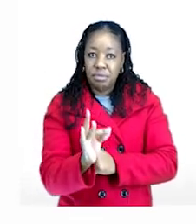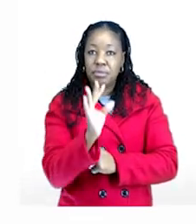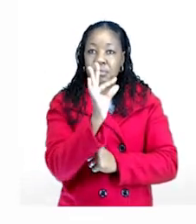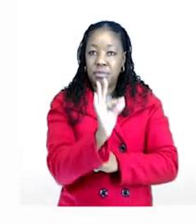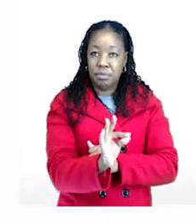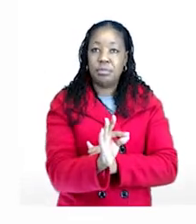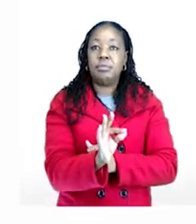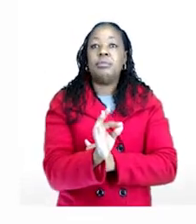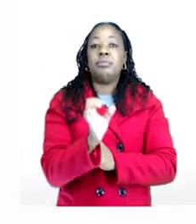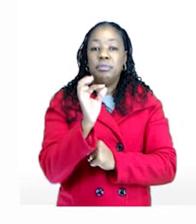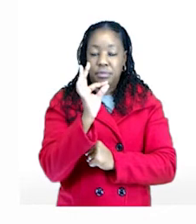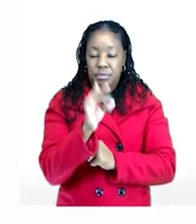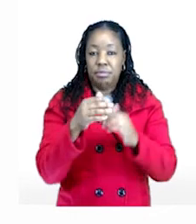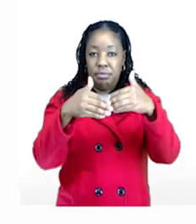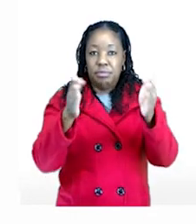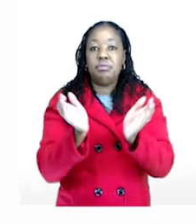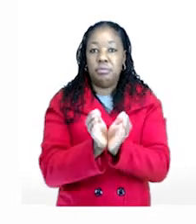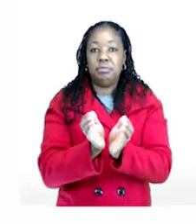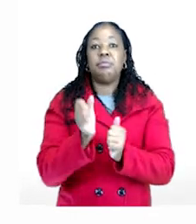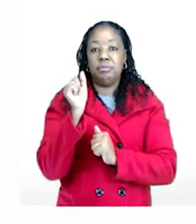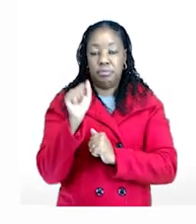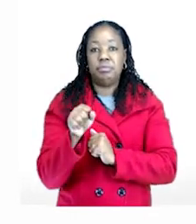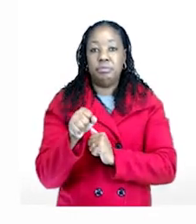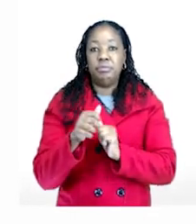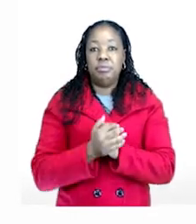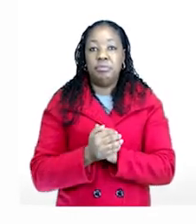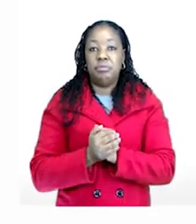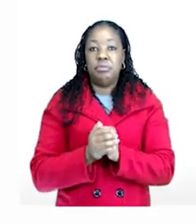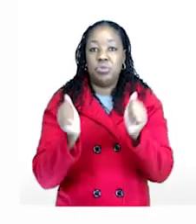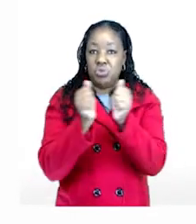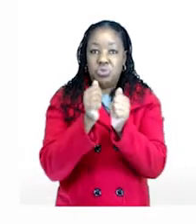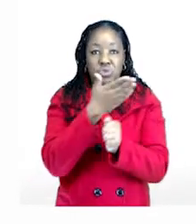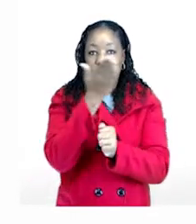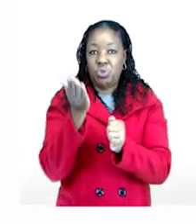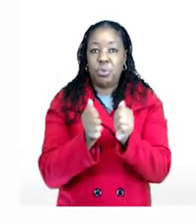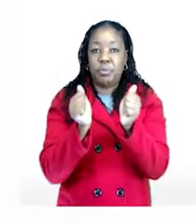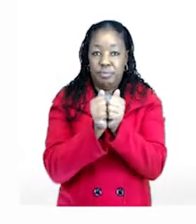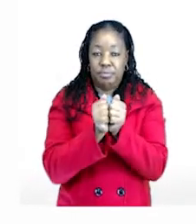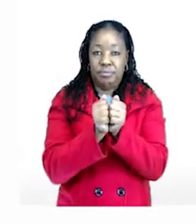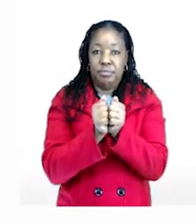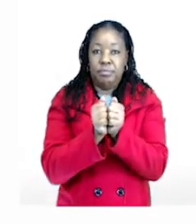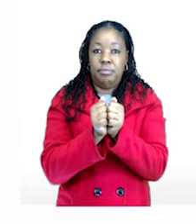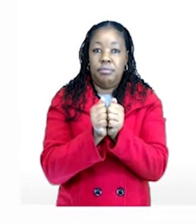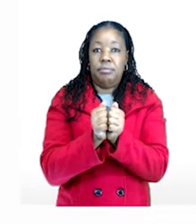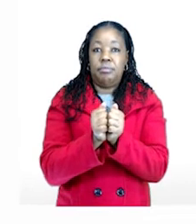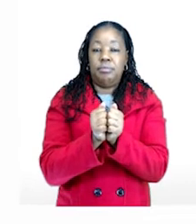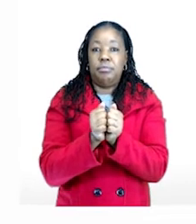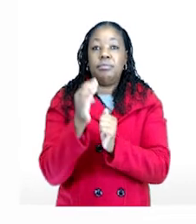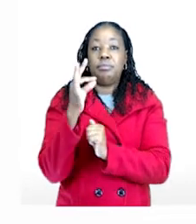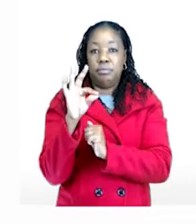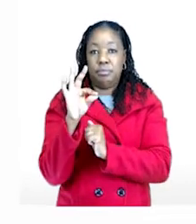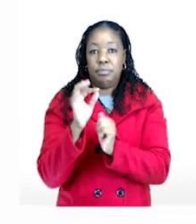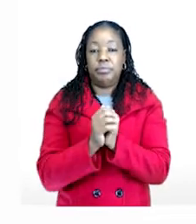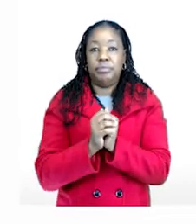8, 9. We have 9 pots. But there are 2 pots